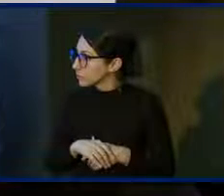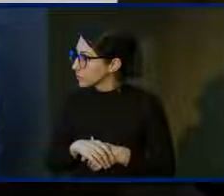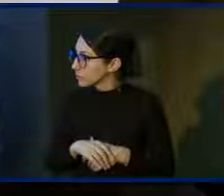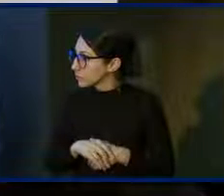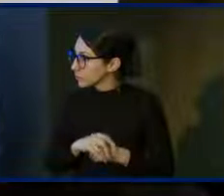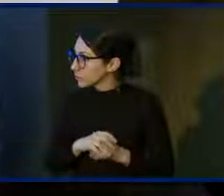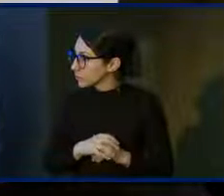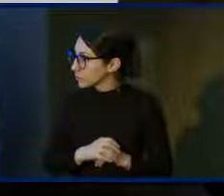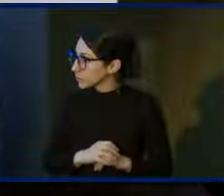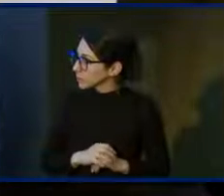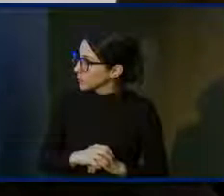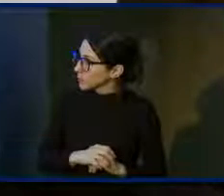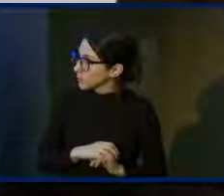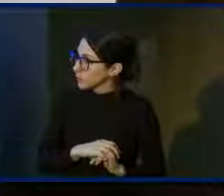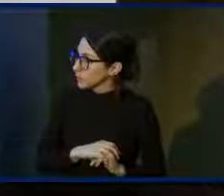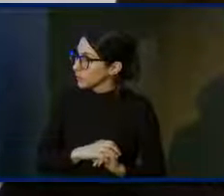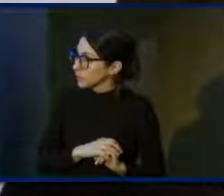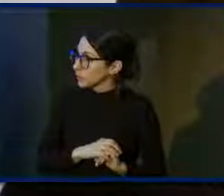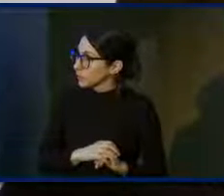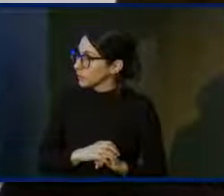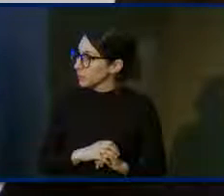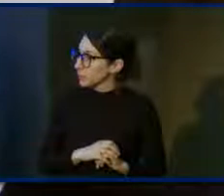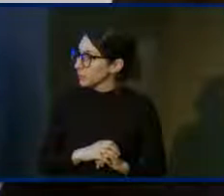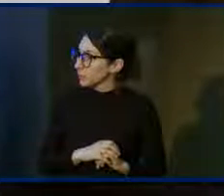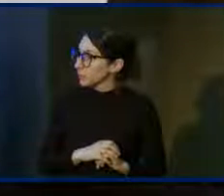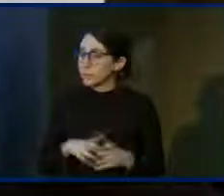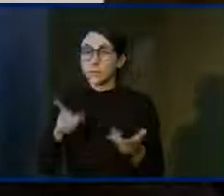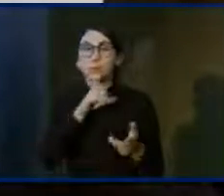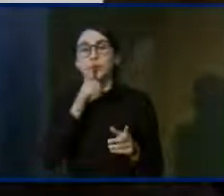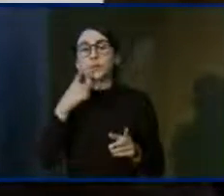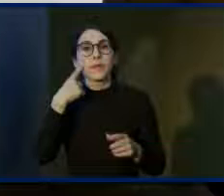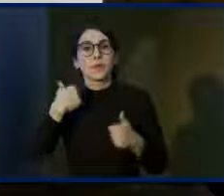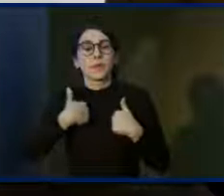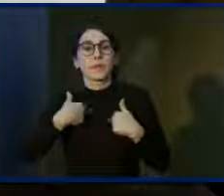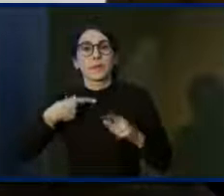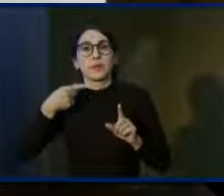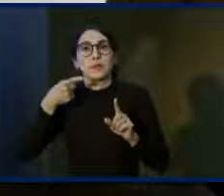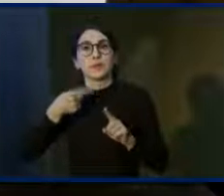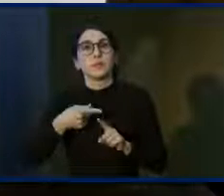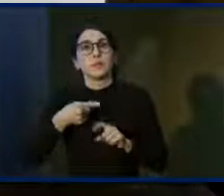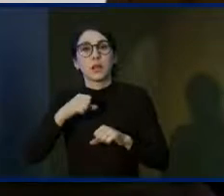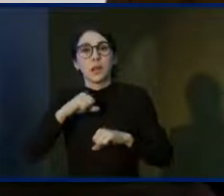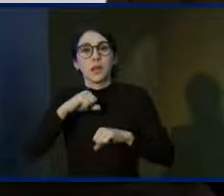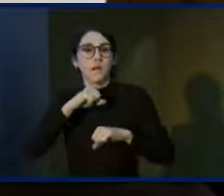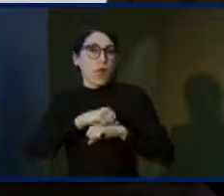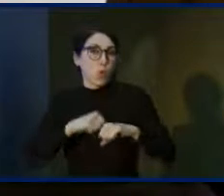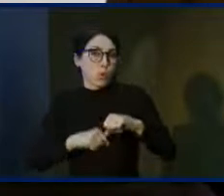You know, it goes back to me, it's foundational sort of thing for me.